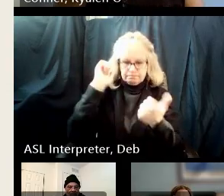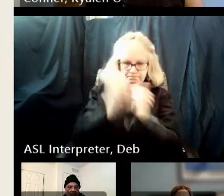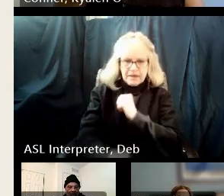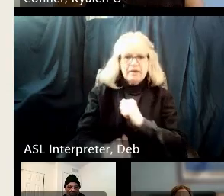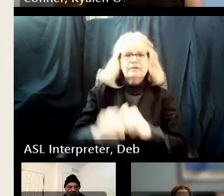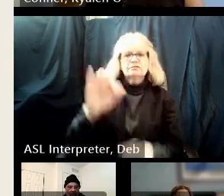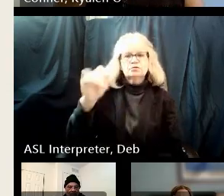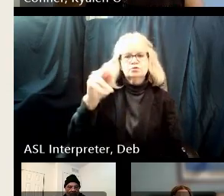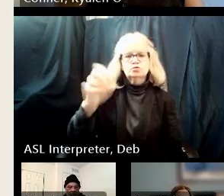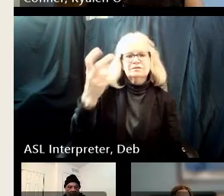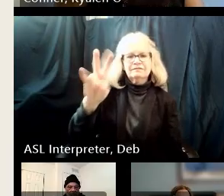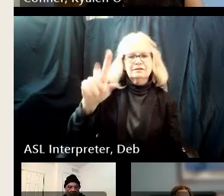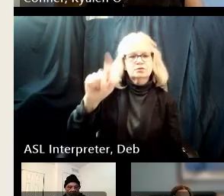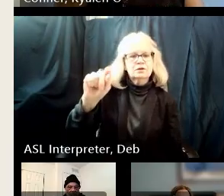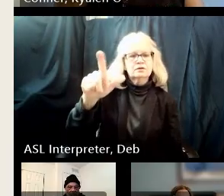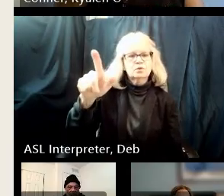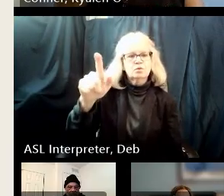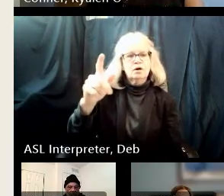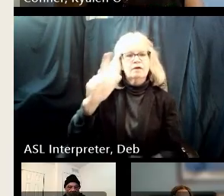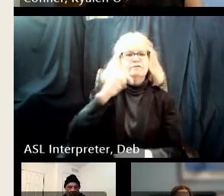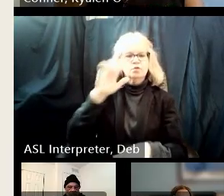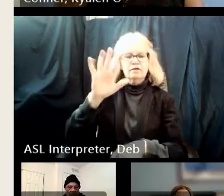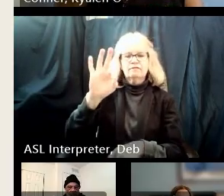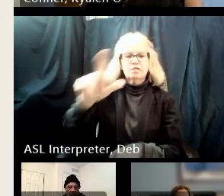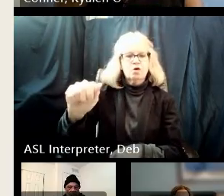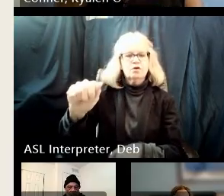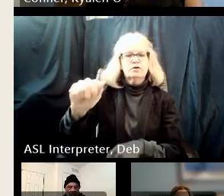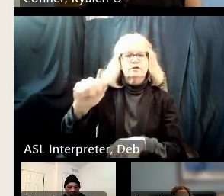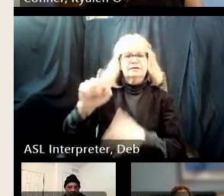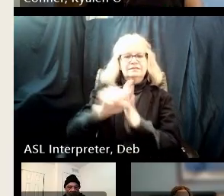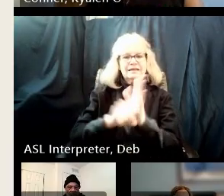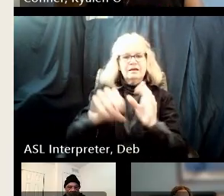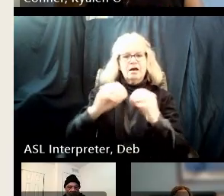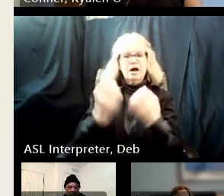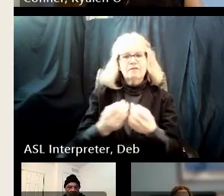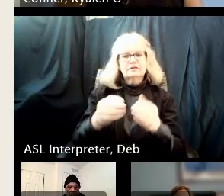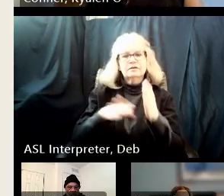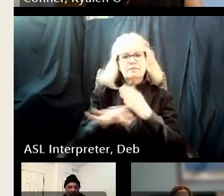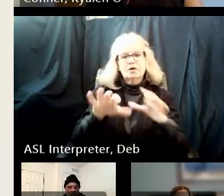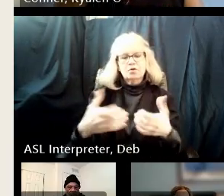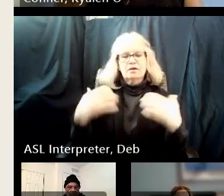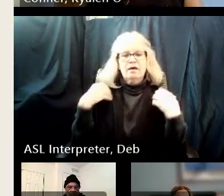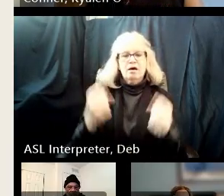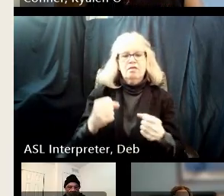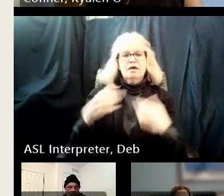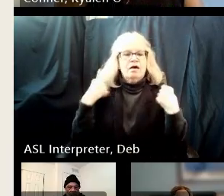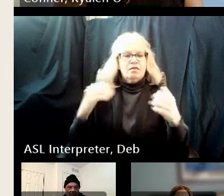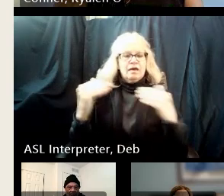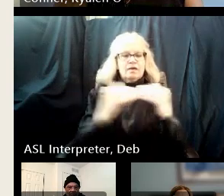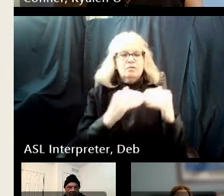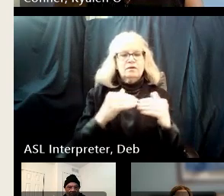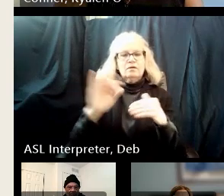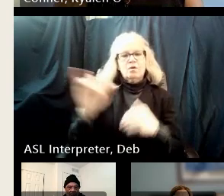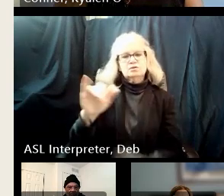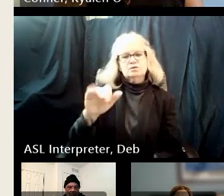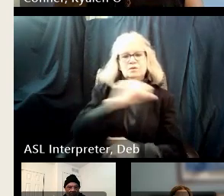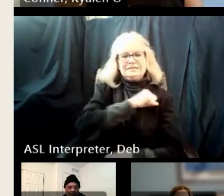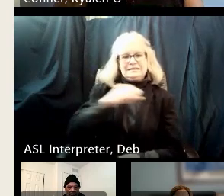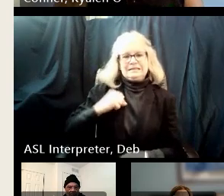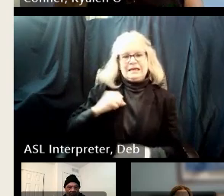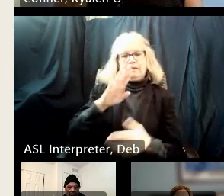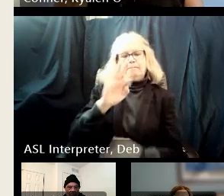Minority Health and Health Equity, also referred to as Senate Bill 404, which was sponsored by